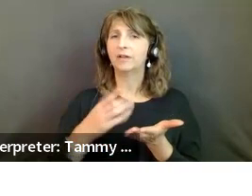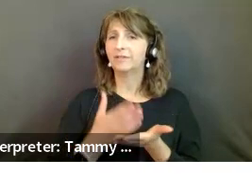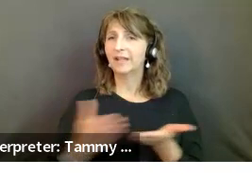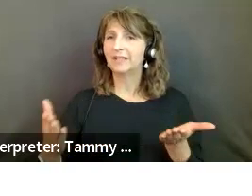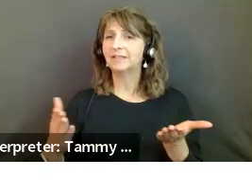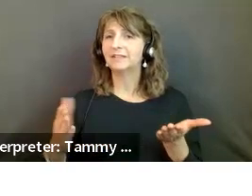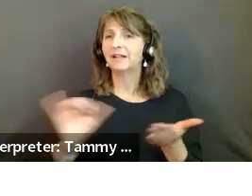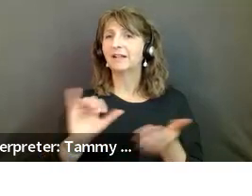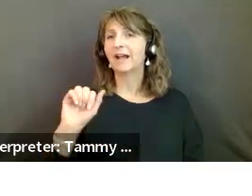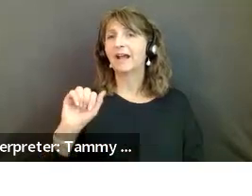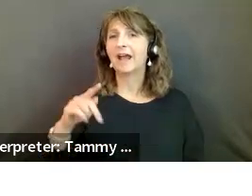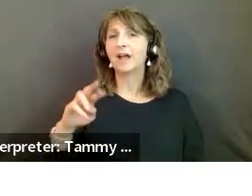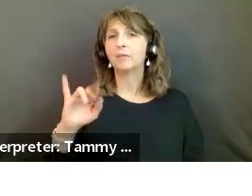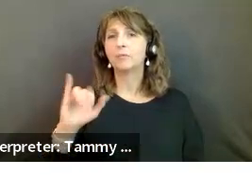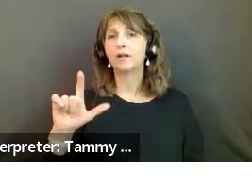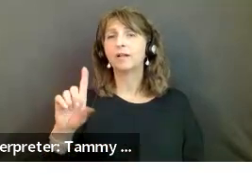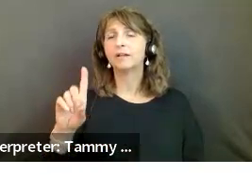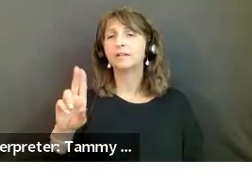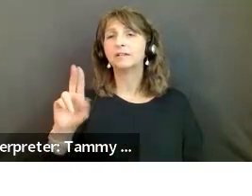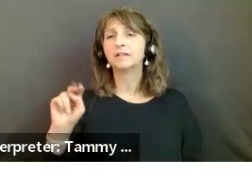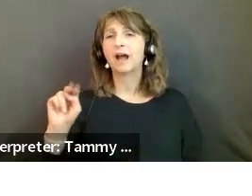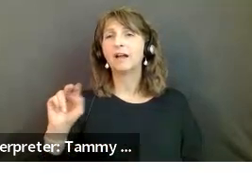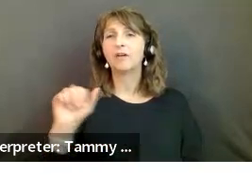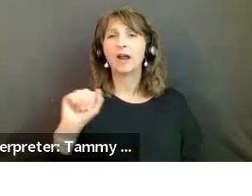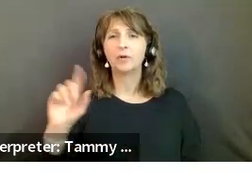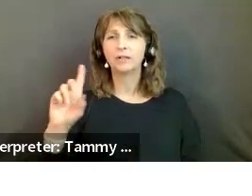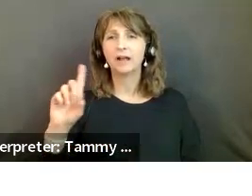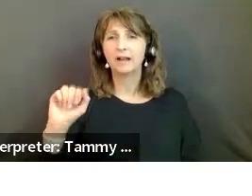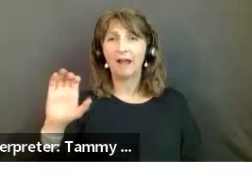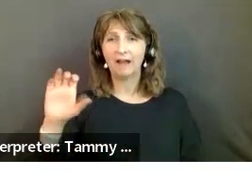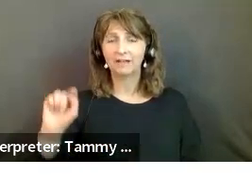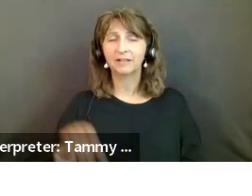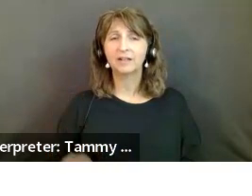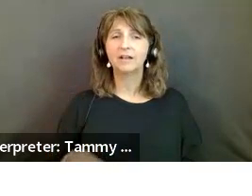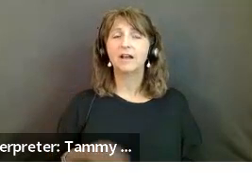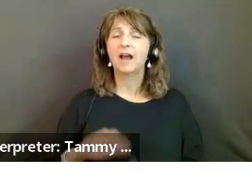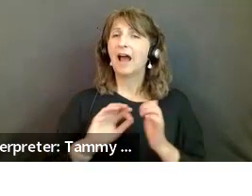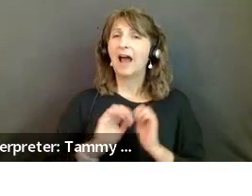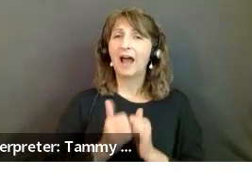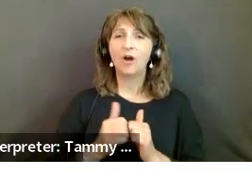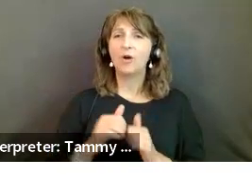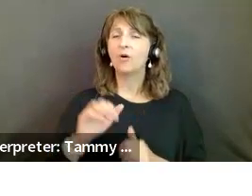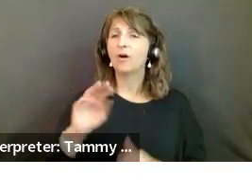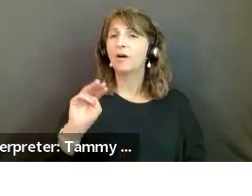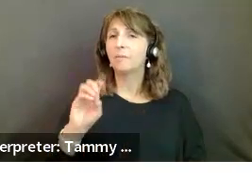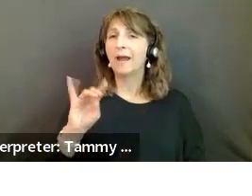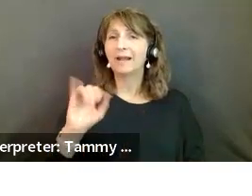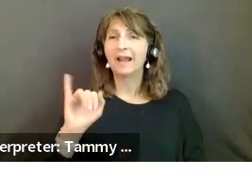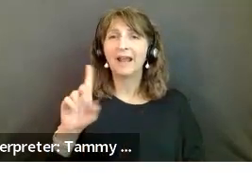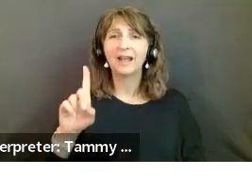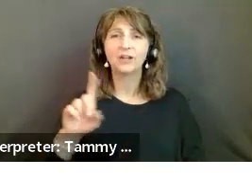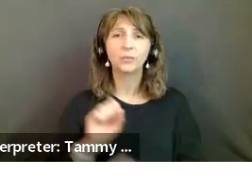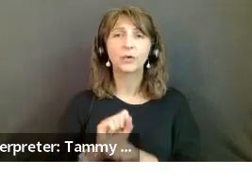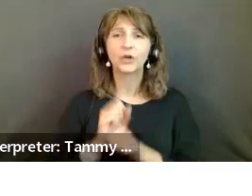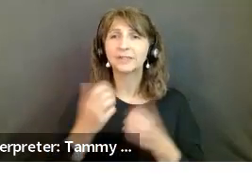like the April Dunn Act, or how their Medicaid Waivers system works, things like that. And just to connect